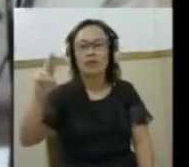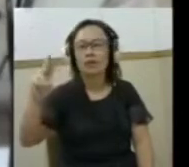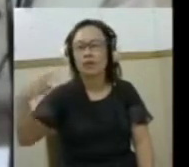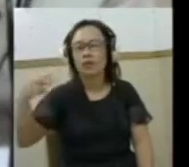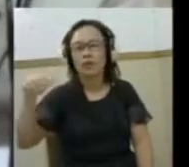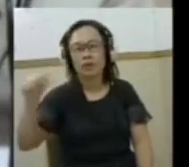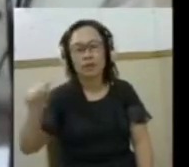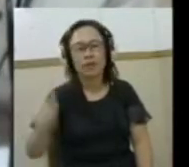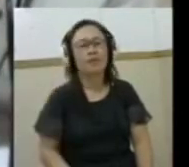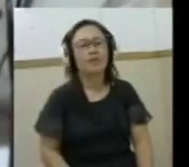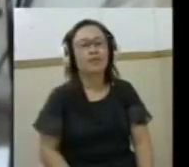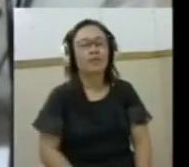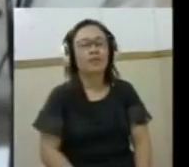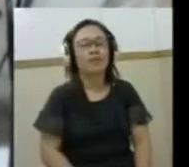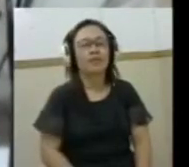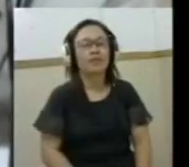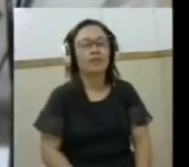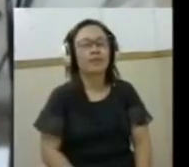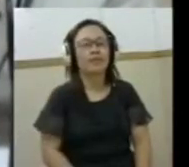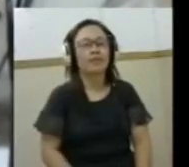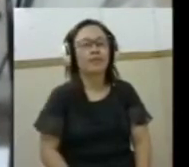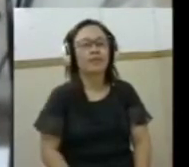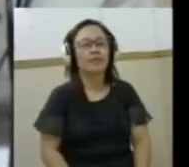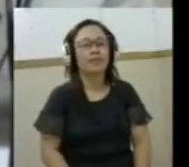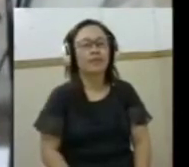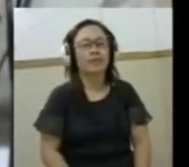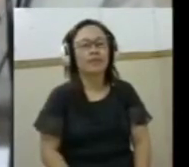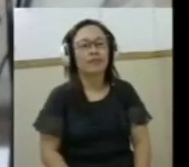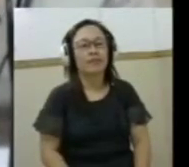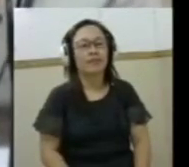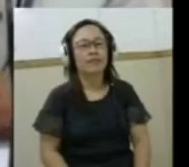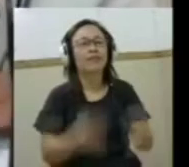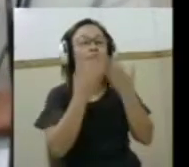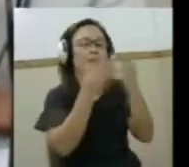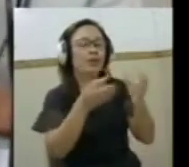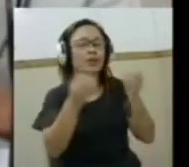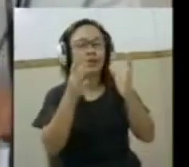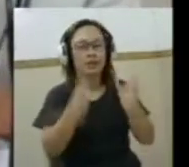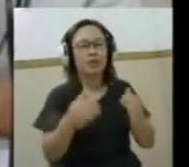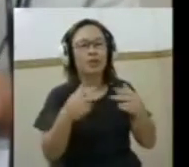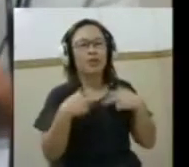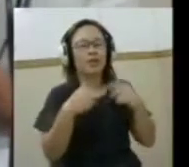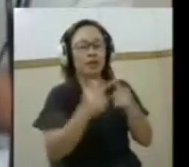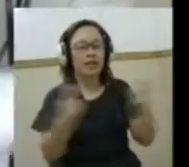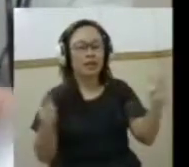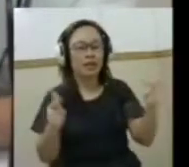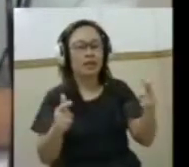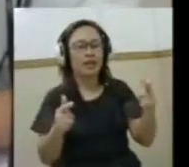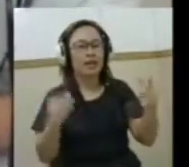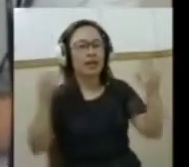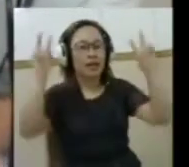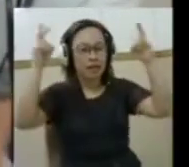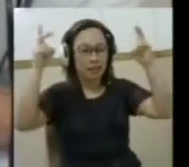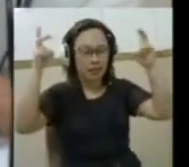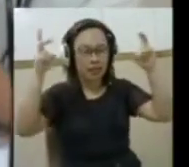from Apo Makati National High School. Wow, thank you so much, teachers. We had a great topic for today, Ma'am Ans, right? That's